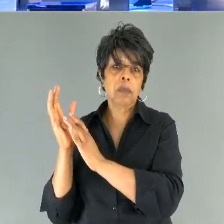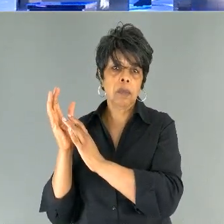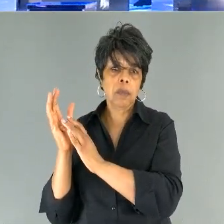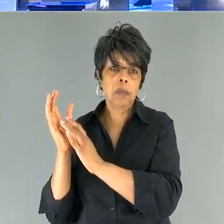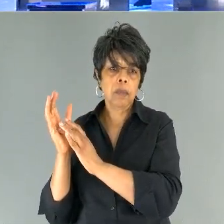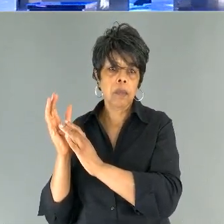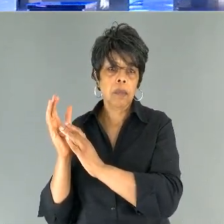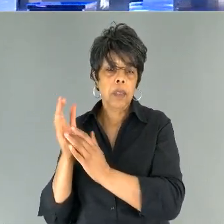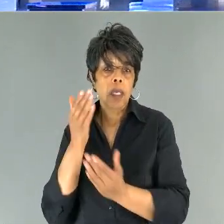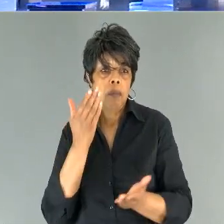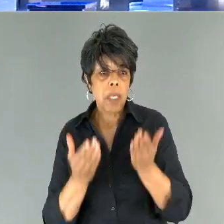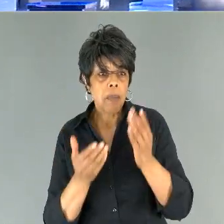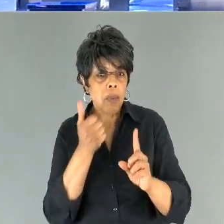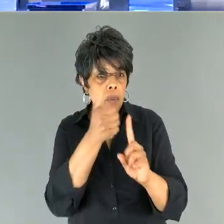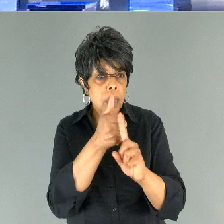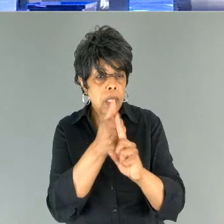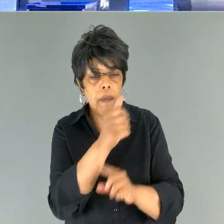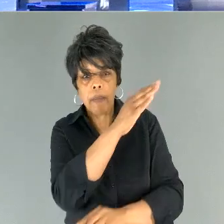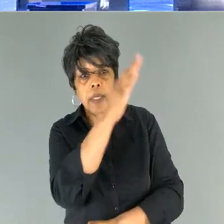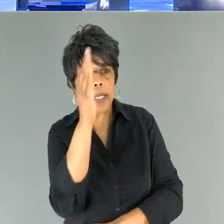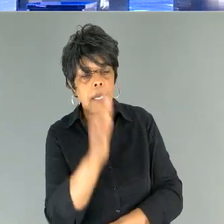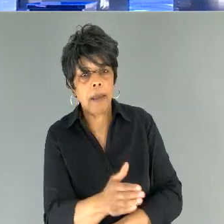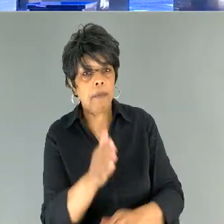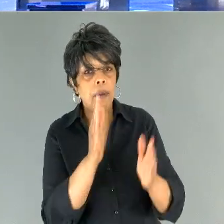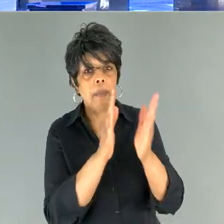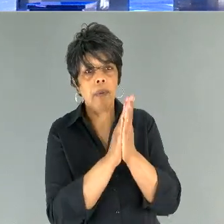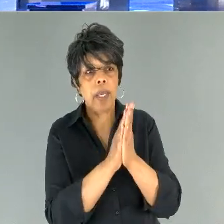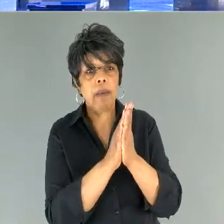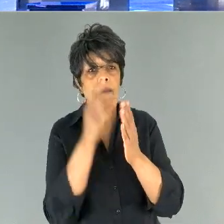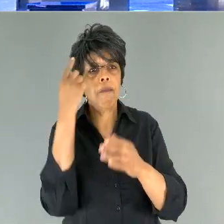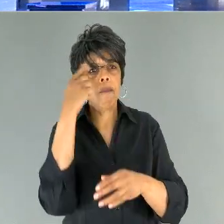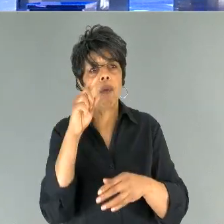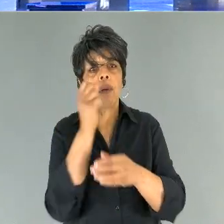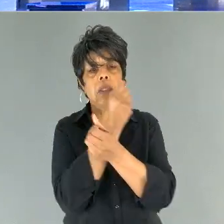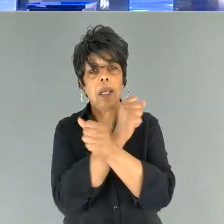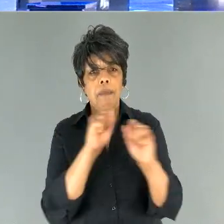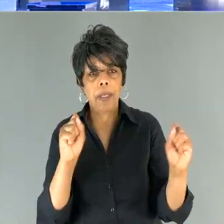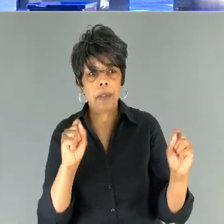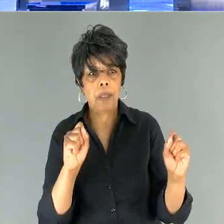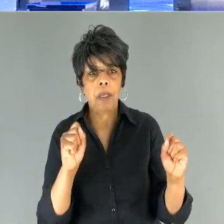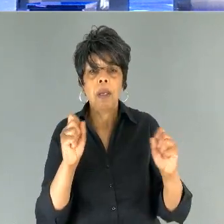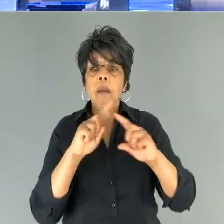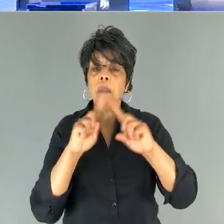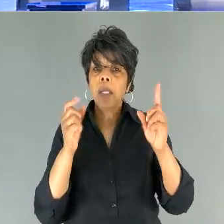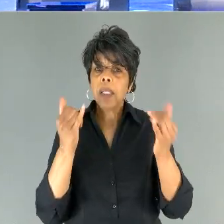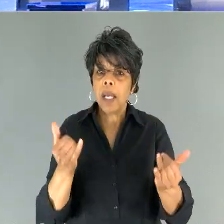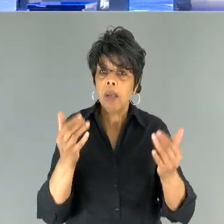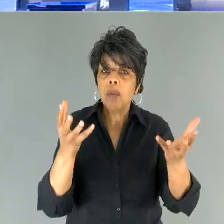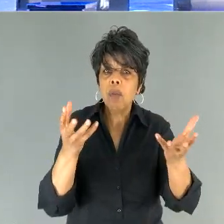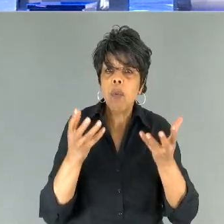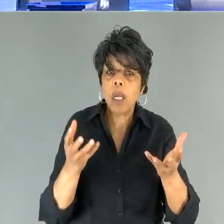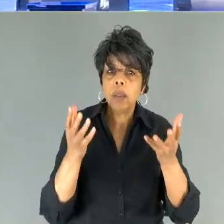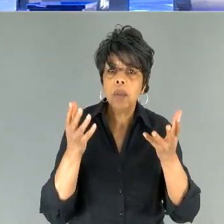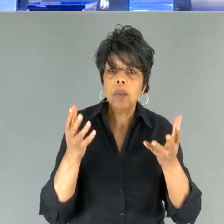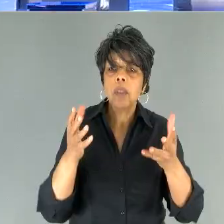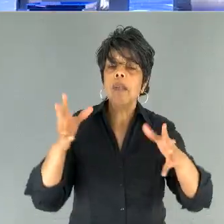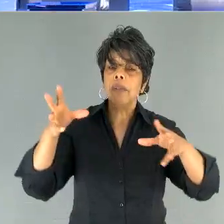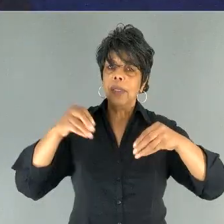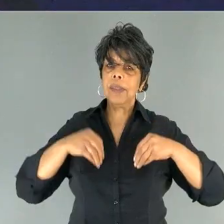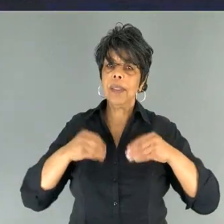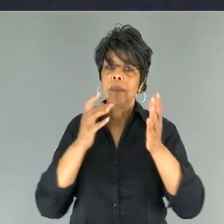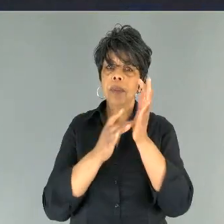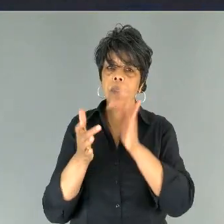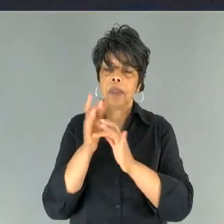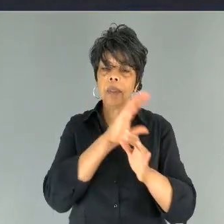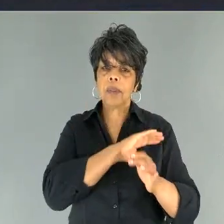You've never prayed the prayer of salvation, but you want to pray that prayer. If that's you, can you raise your hand? I want to pray with you. Don't